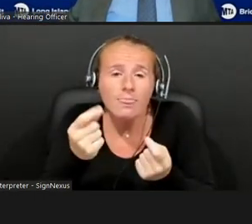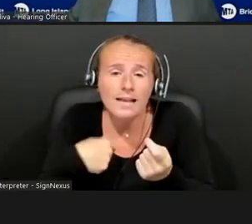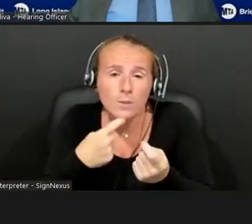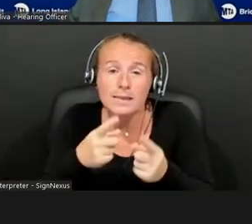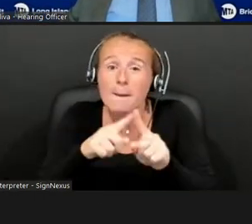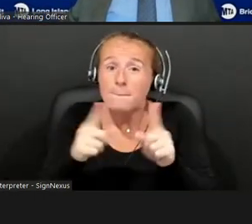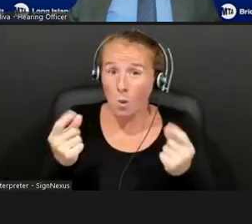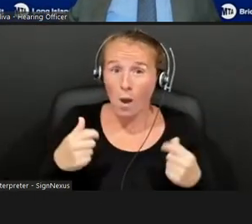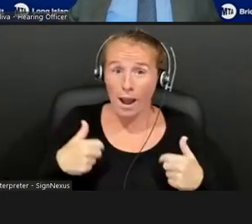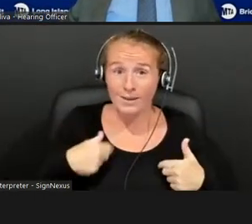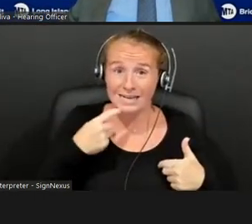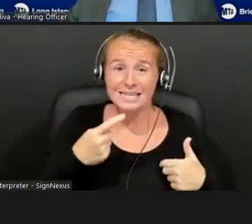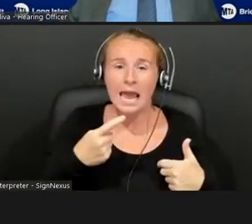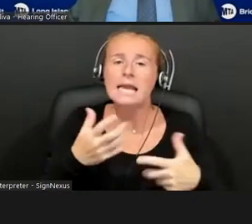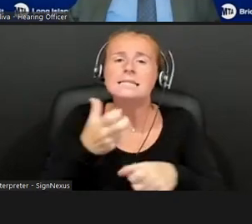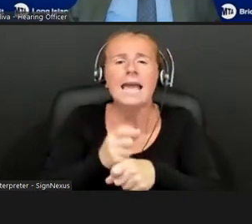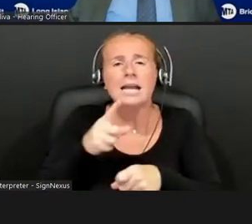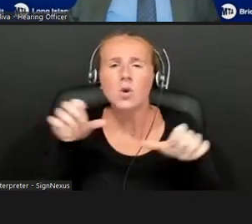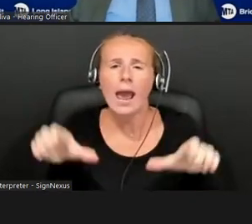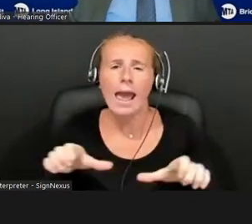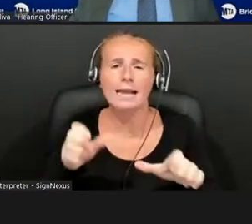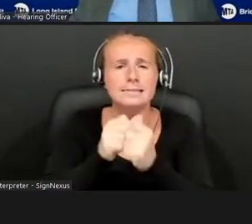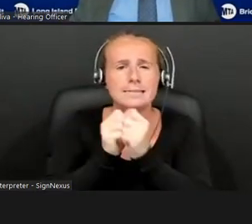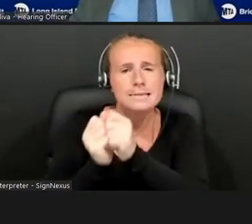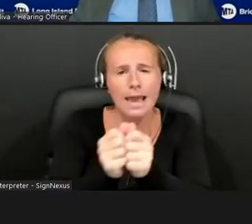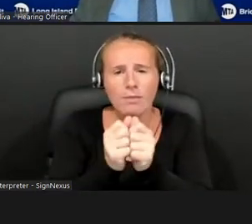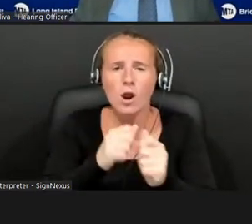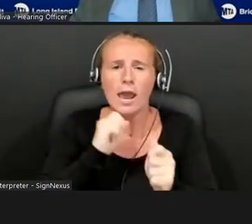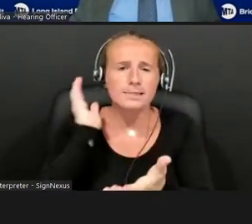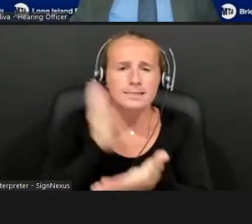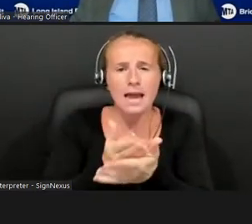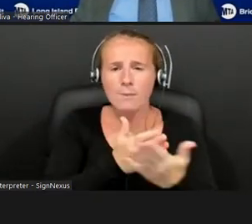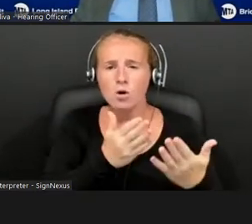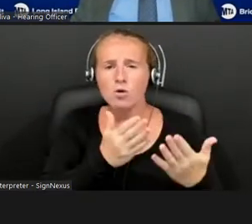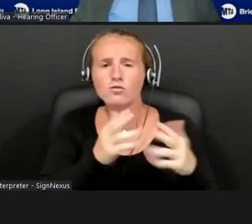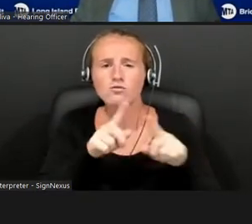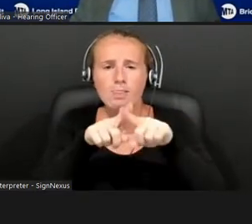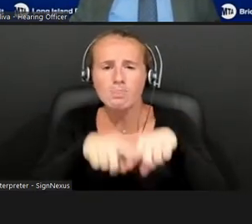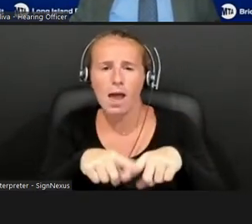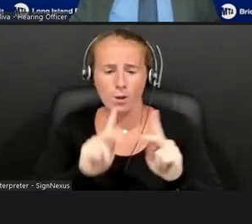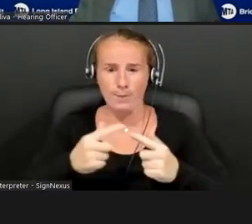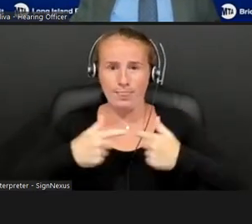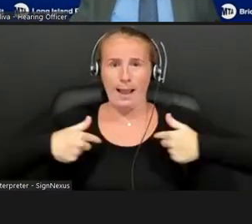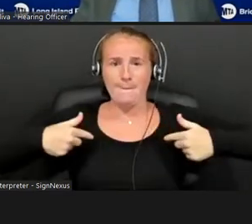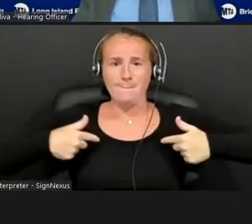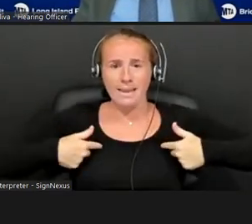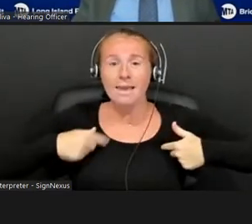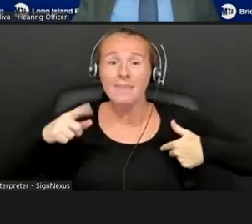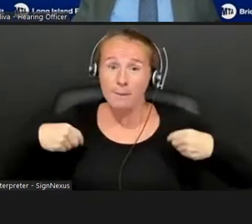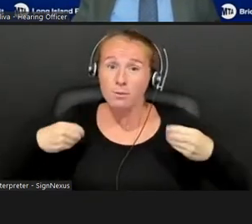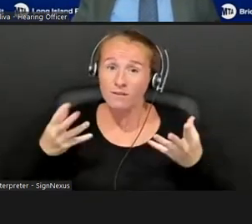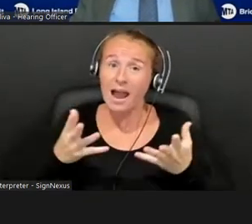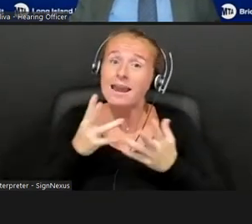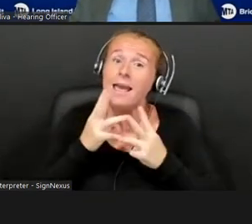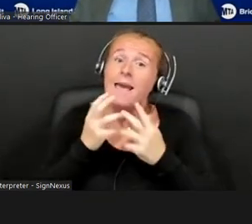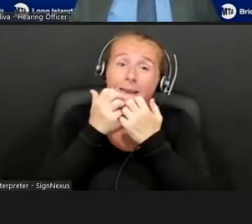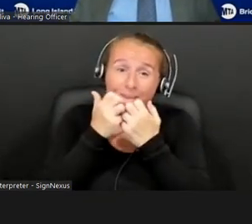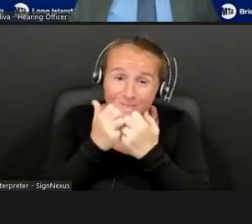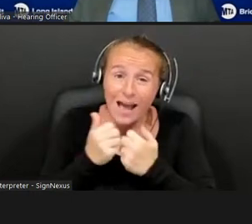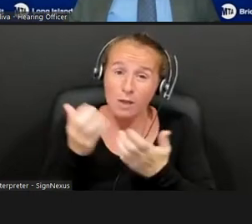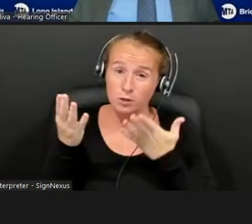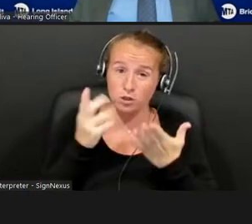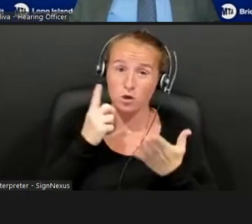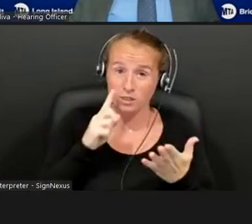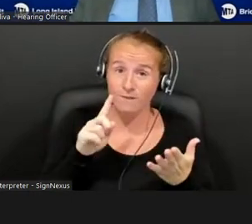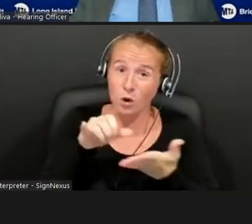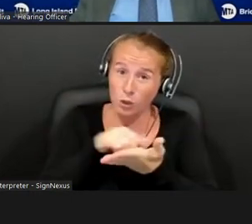tell you get your act together and stop relying on people like me who provide a valuable service to our students of the New York City